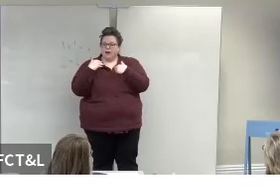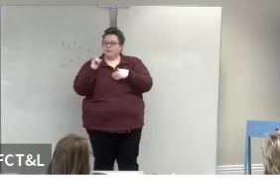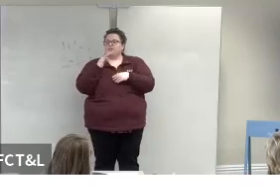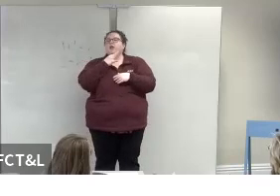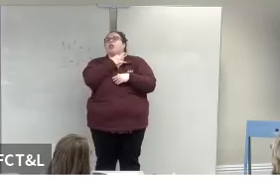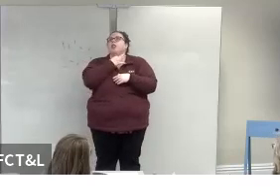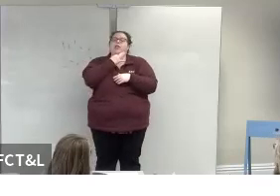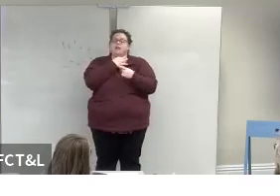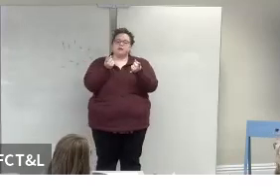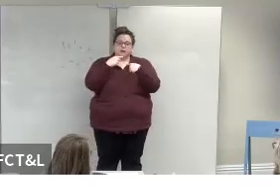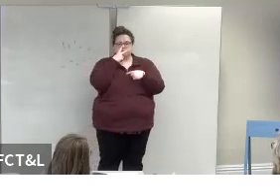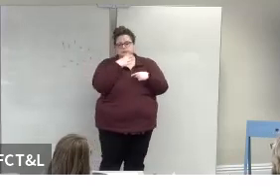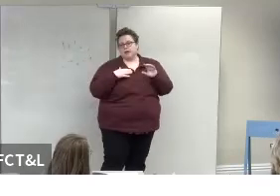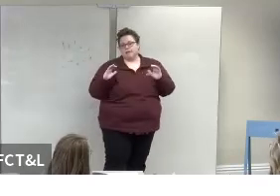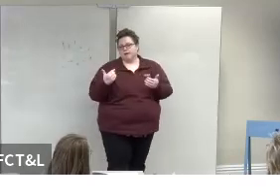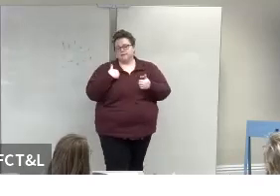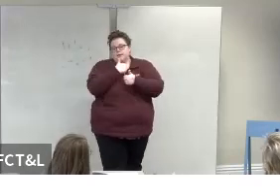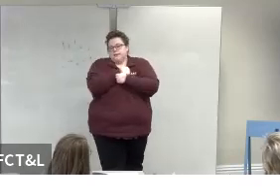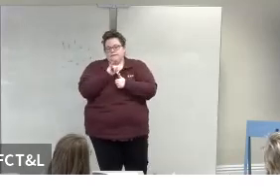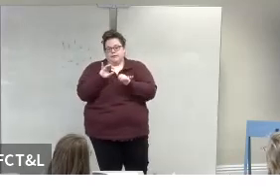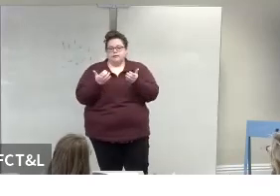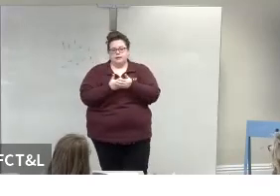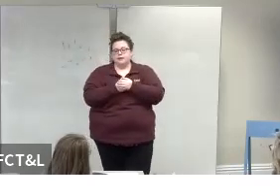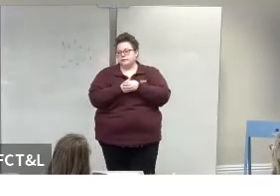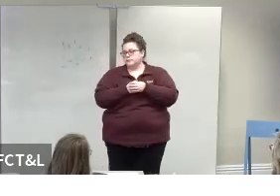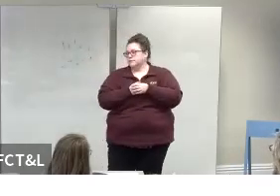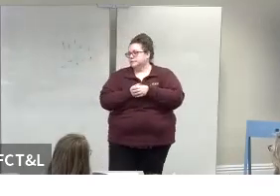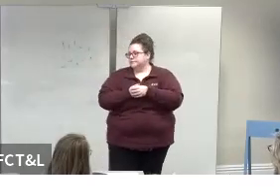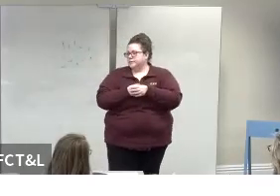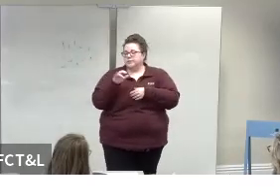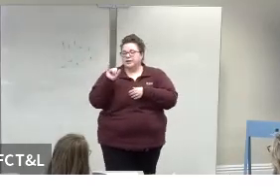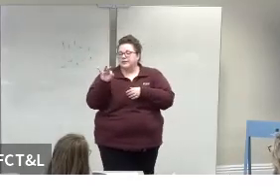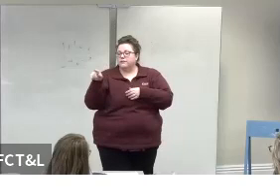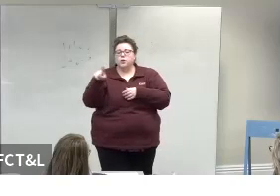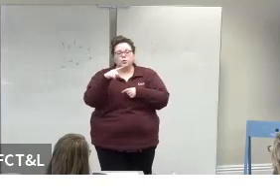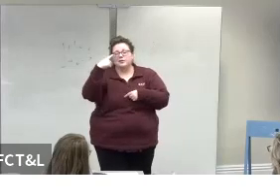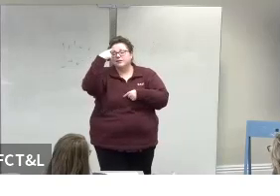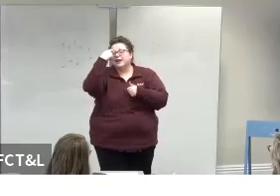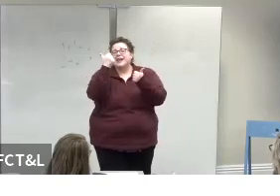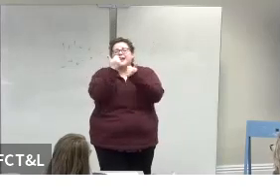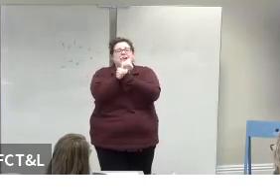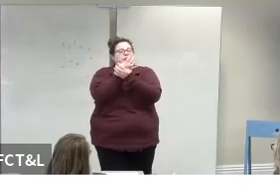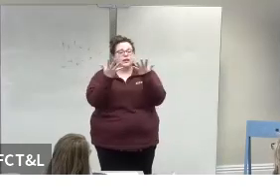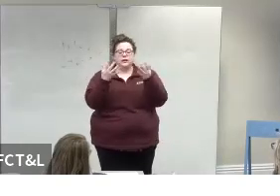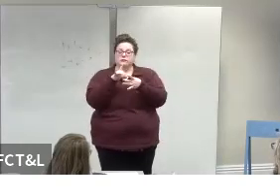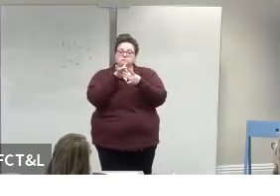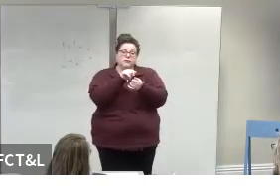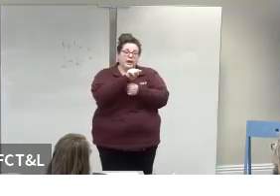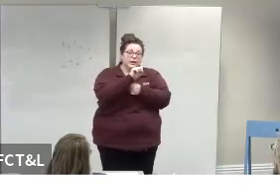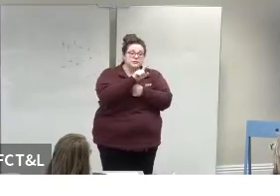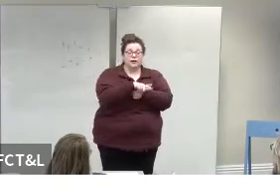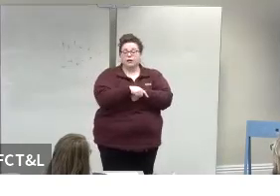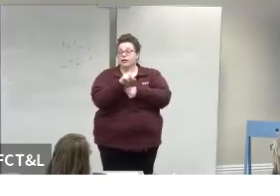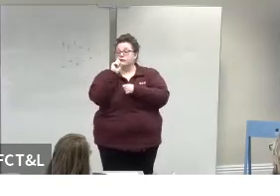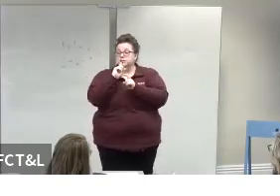I love teaching. So if you're curious, come see me, come visit my class. I love that class. I think you would enjoy it. But if you can think